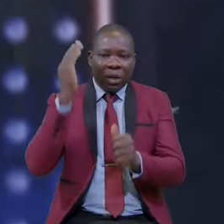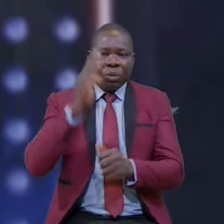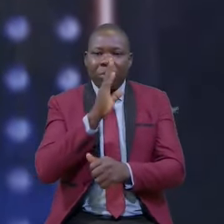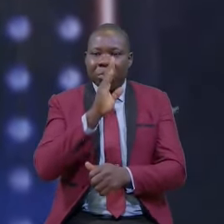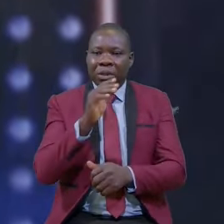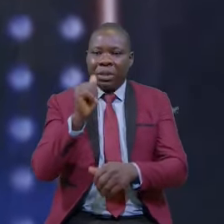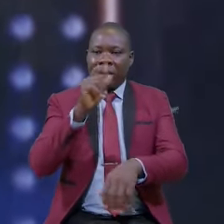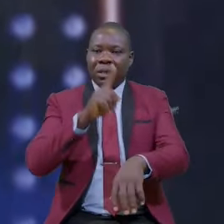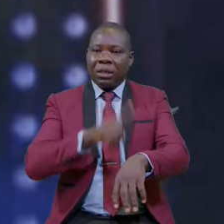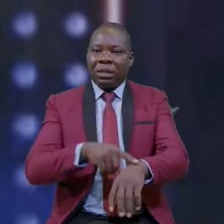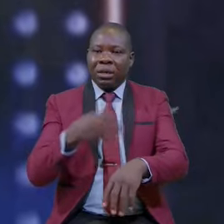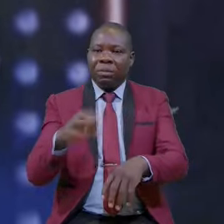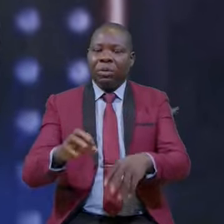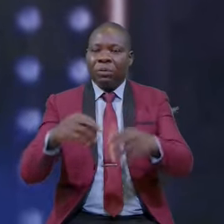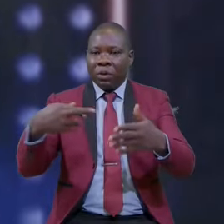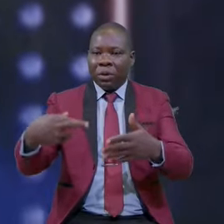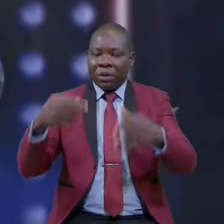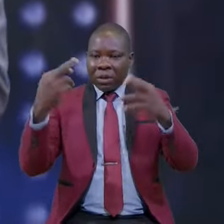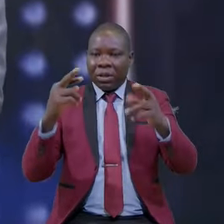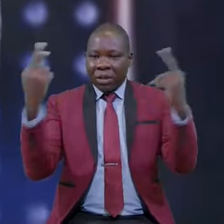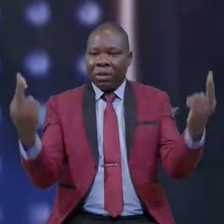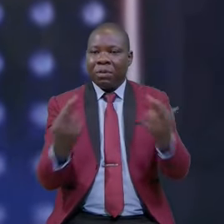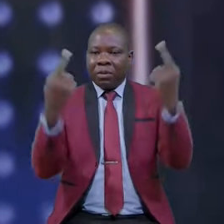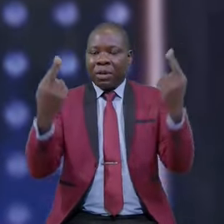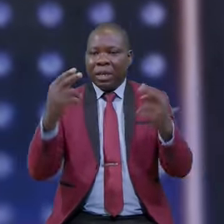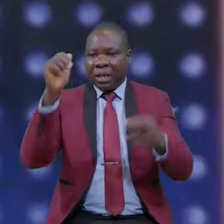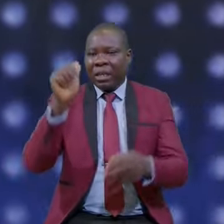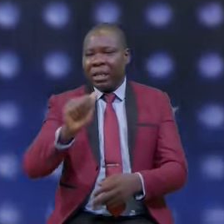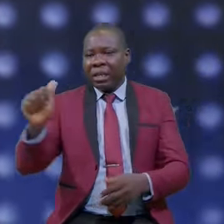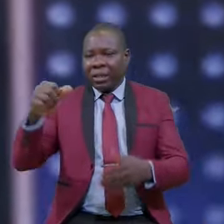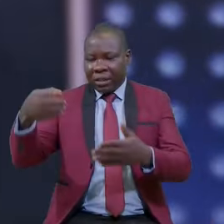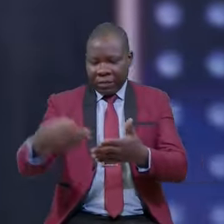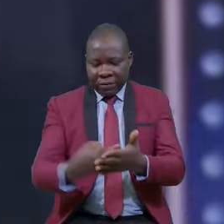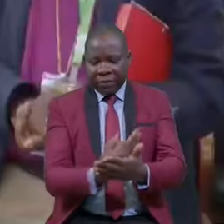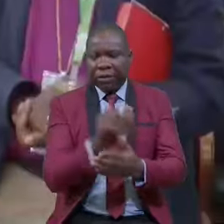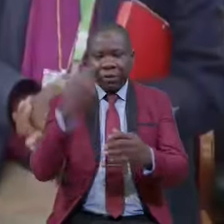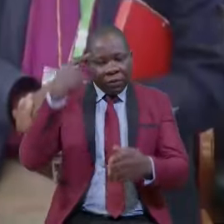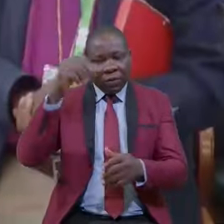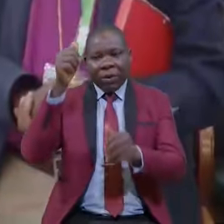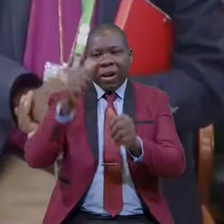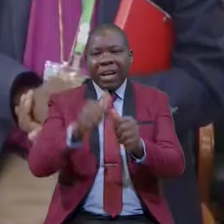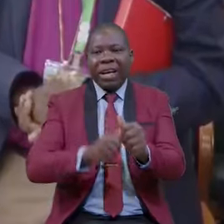revival, réveil, of refreshing de for everyone in Jesus' name. Amen.